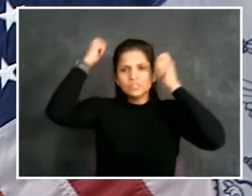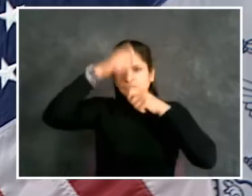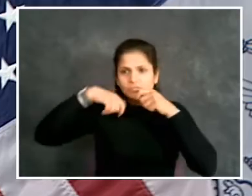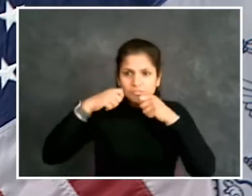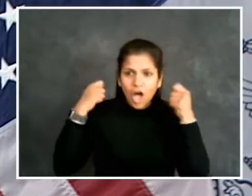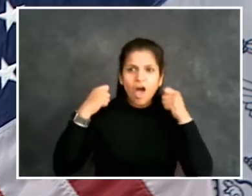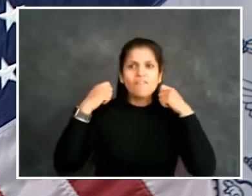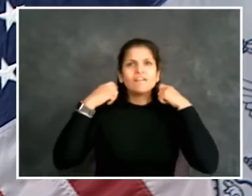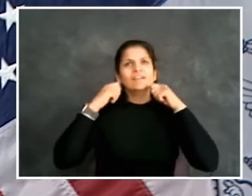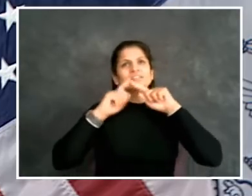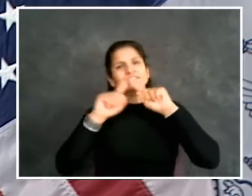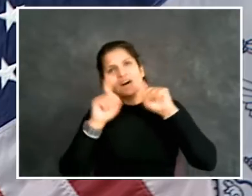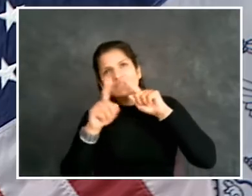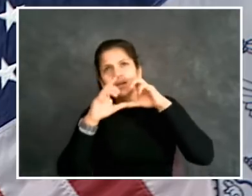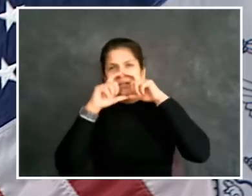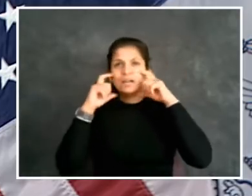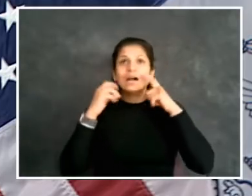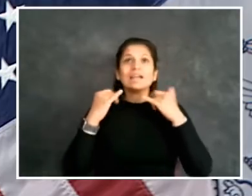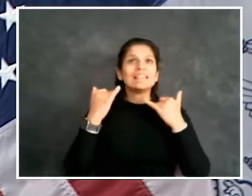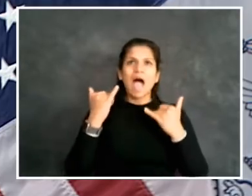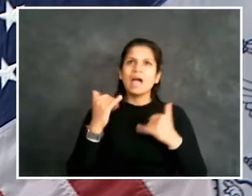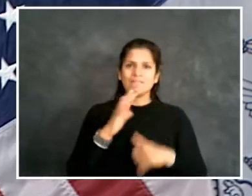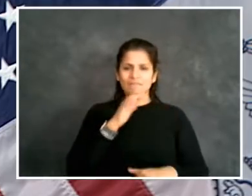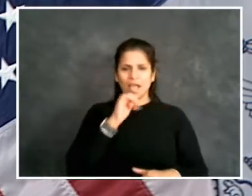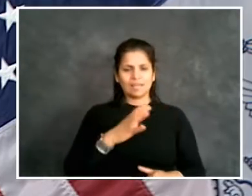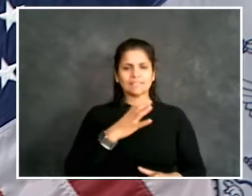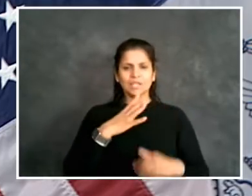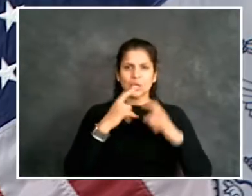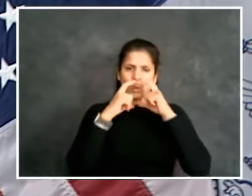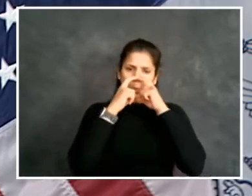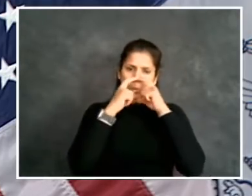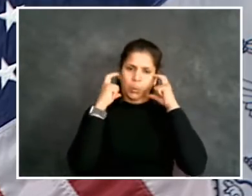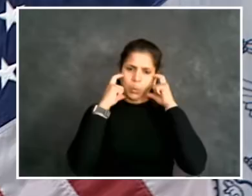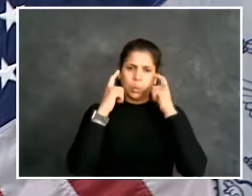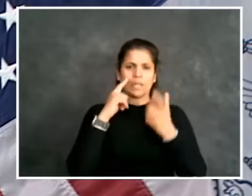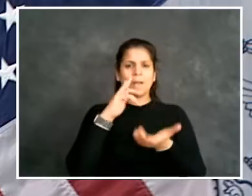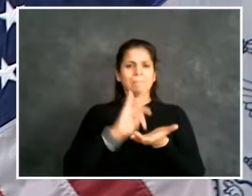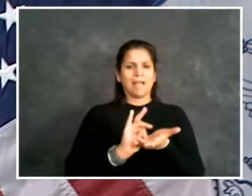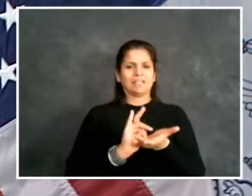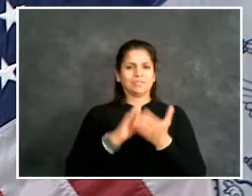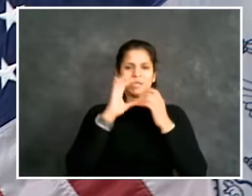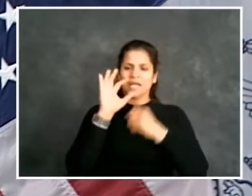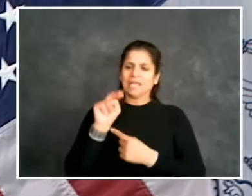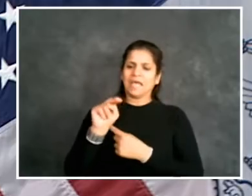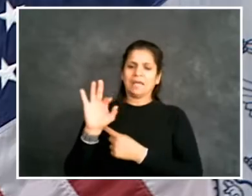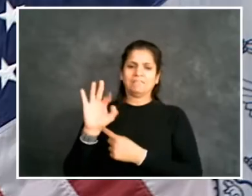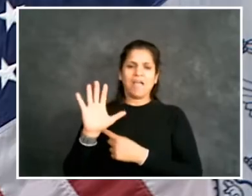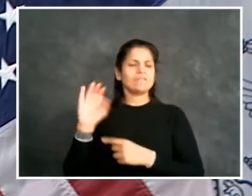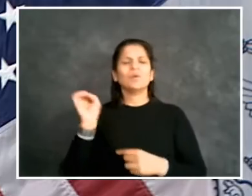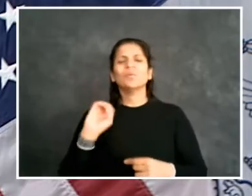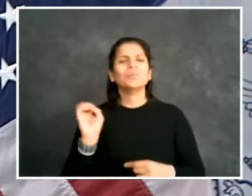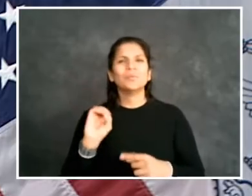the medical kind, but the ones for other uses. But we'll get you the details on that.